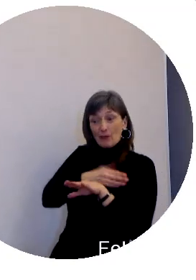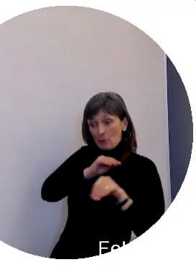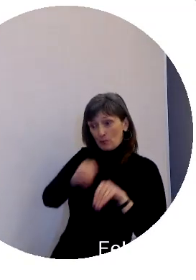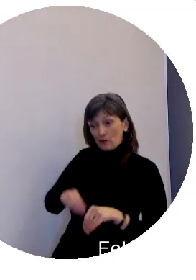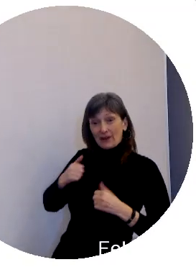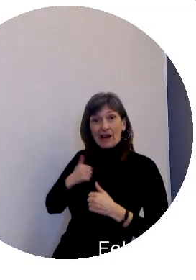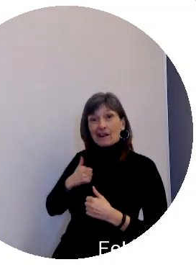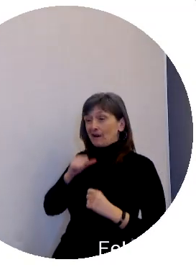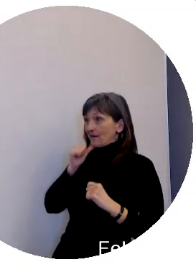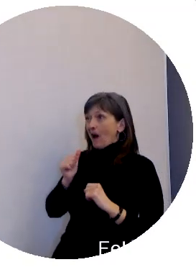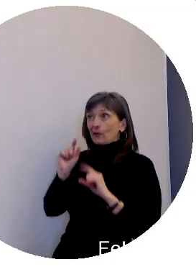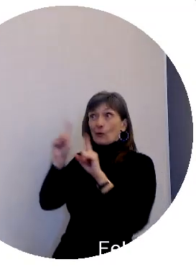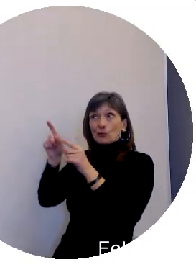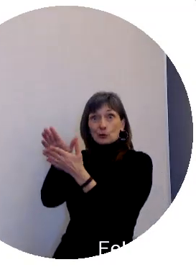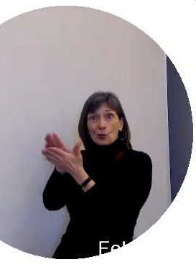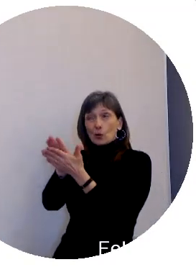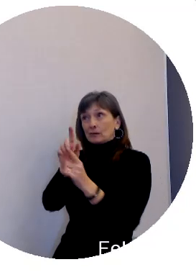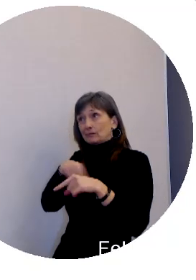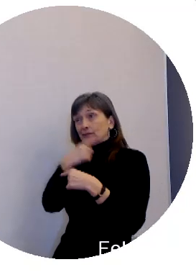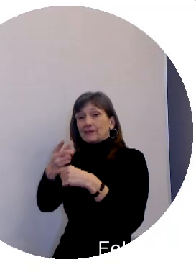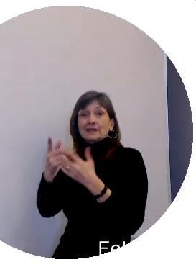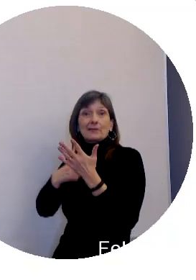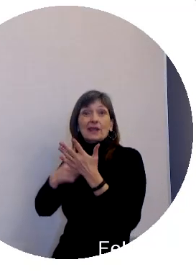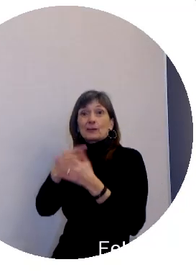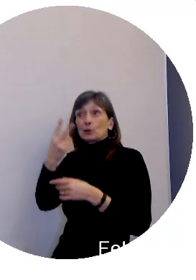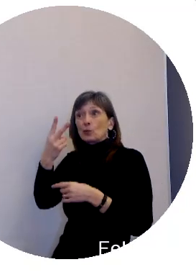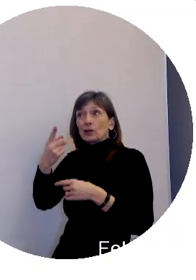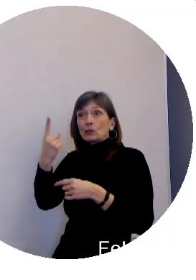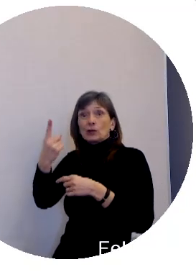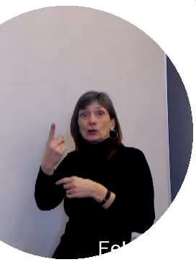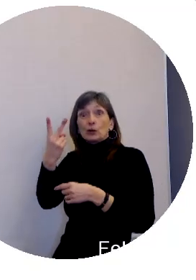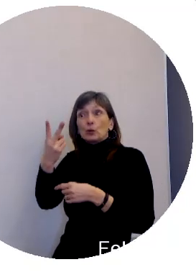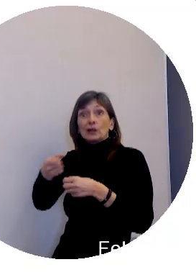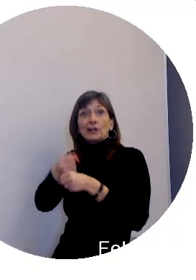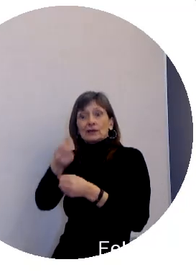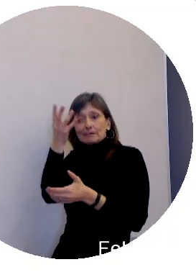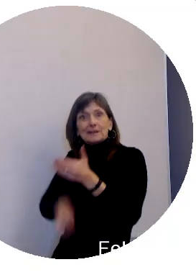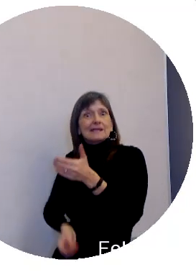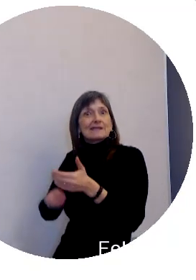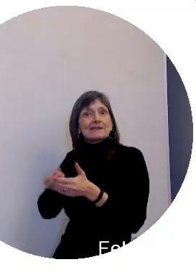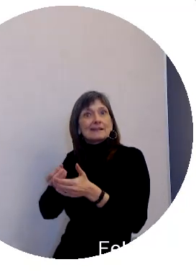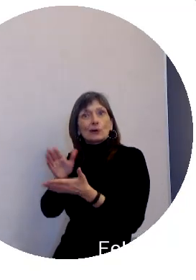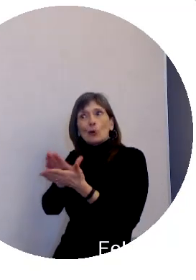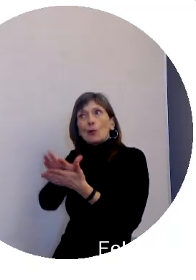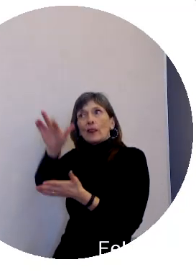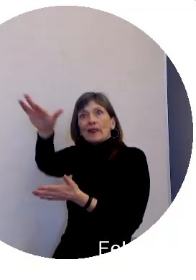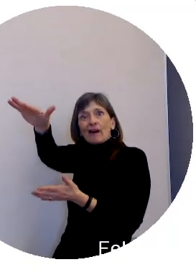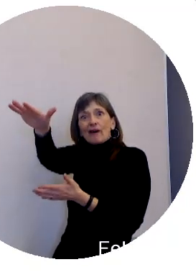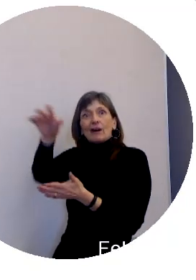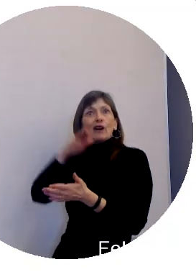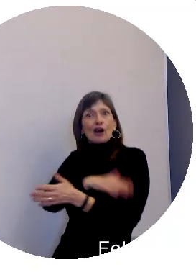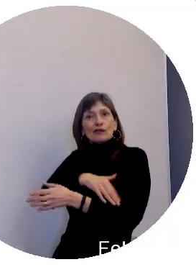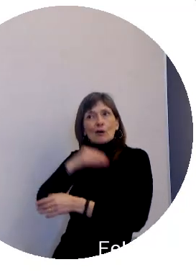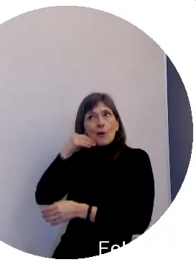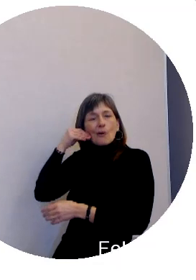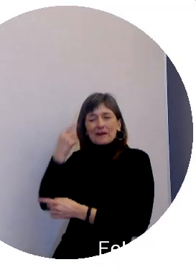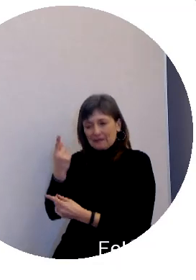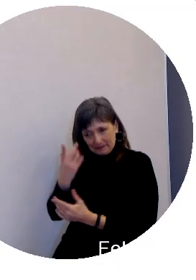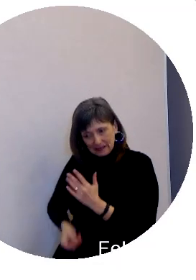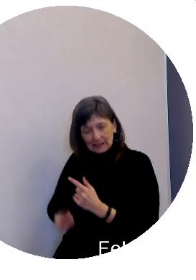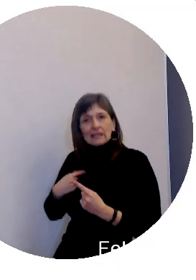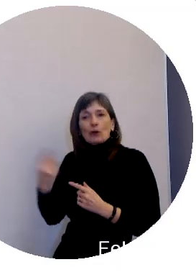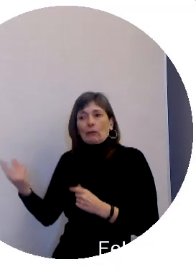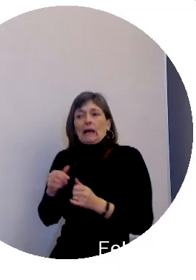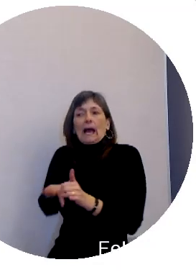school for some number of sometimes up to years before they came to join our schools. That program